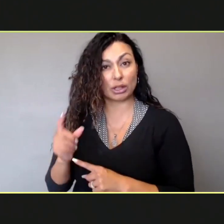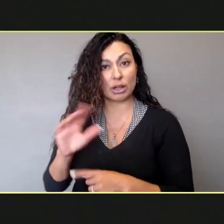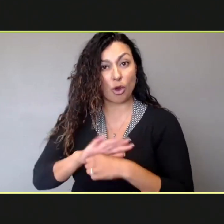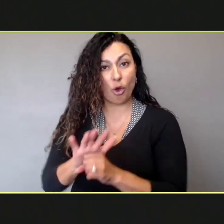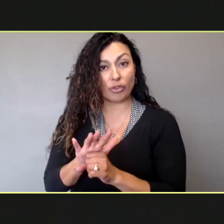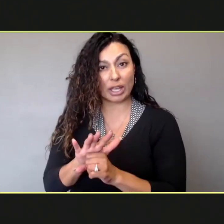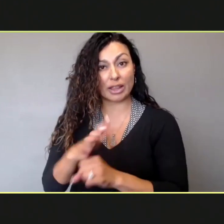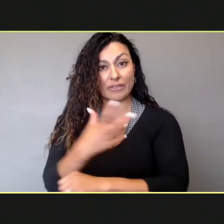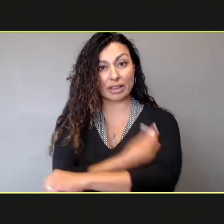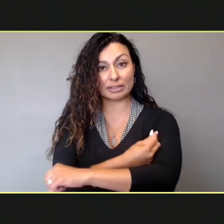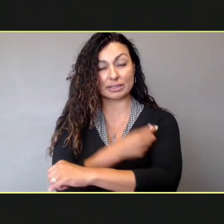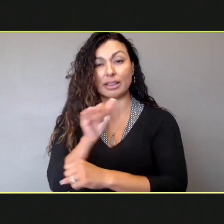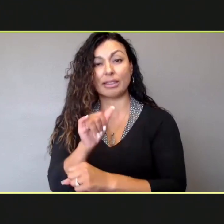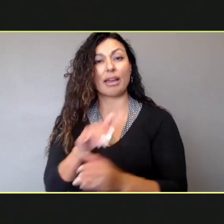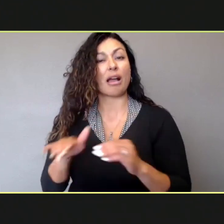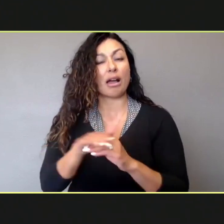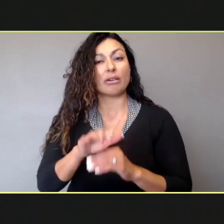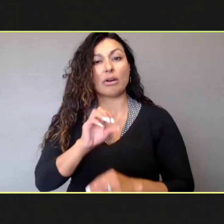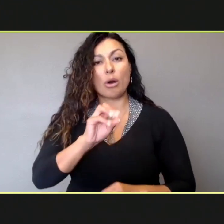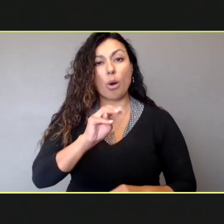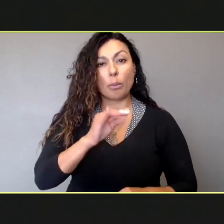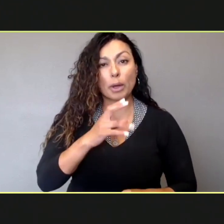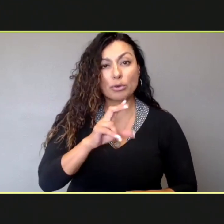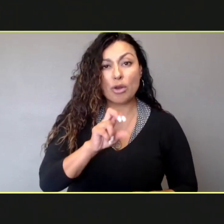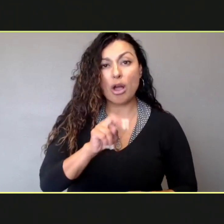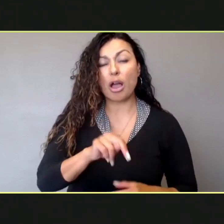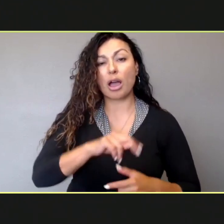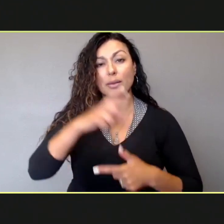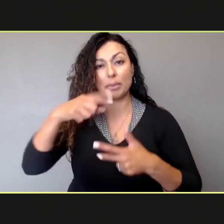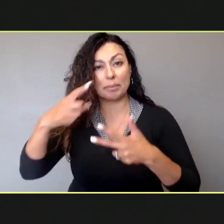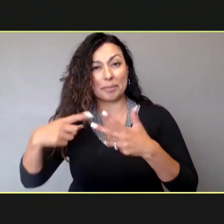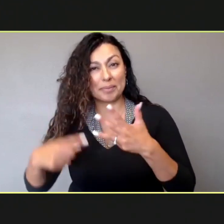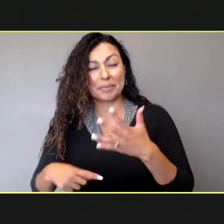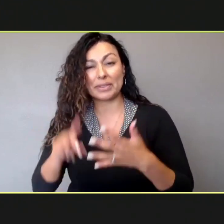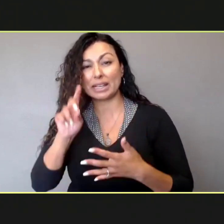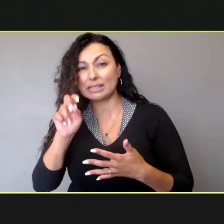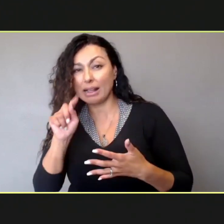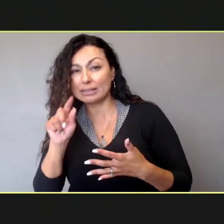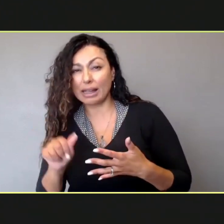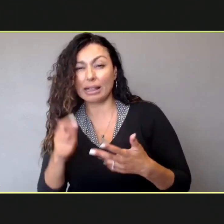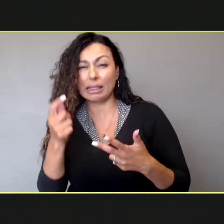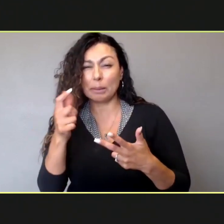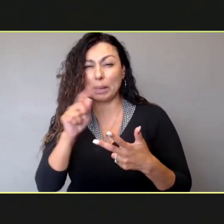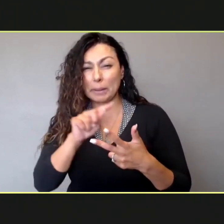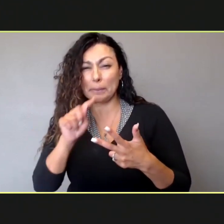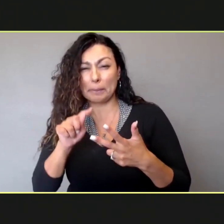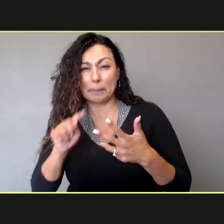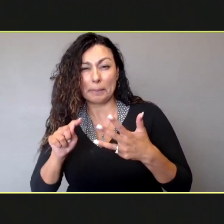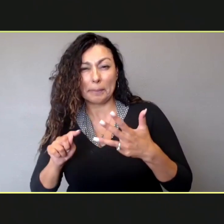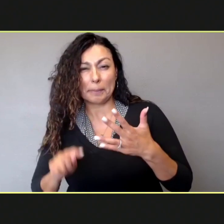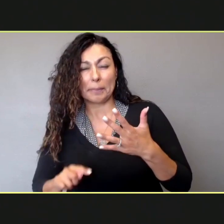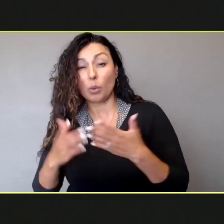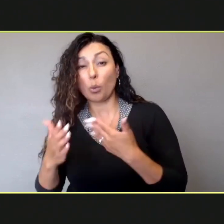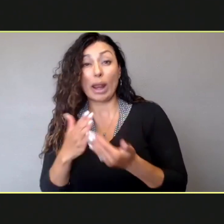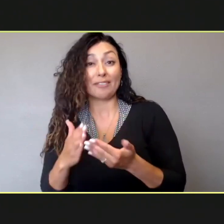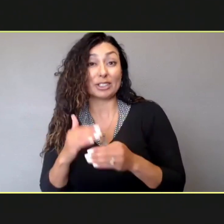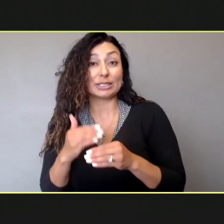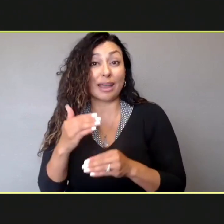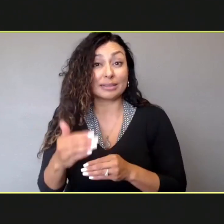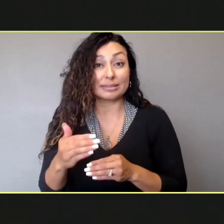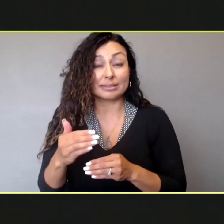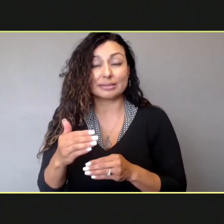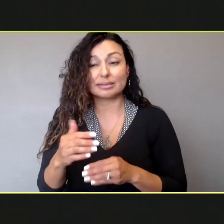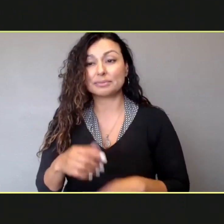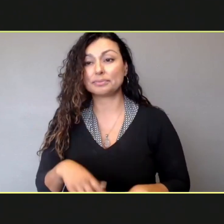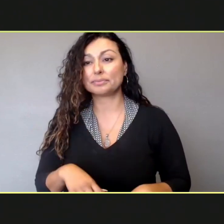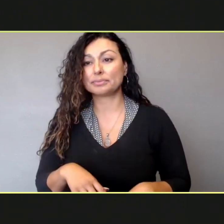that covers Omicron and, you know, a little Delta and a little bit of whatever's next. I think all